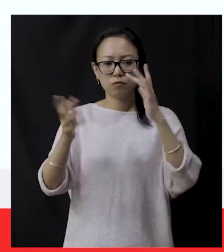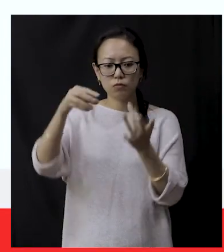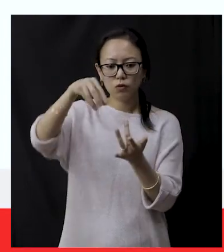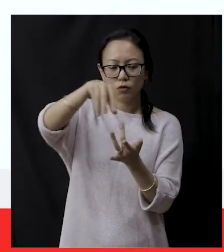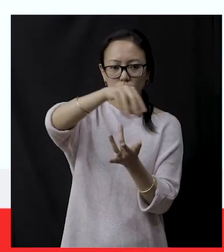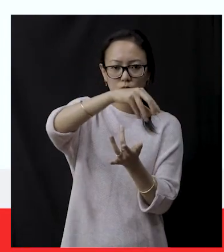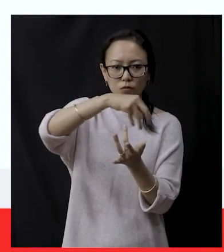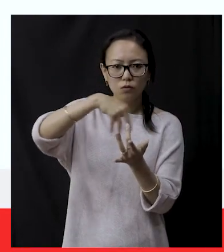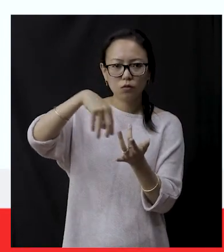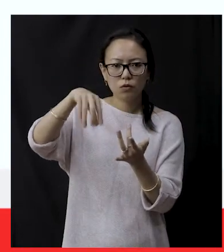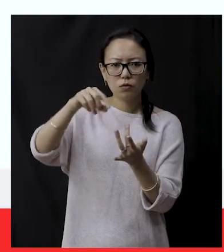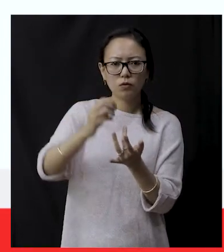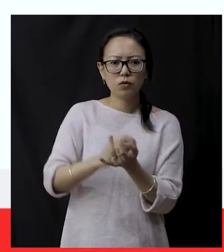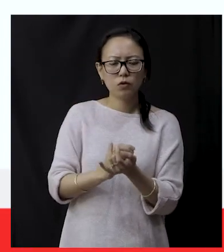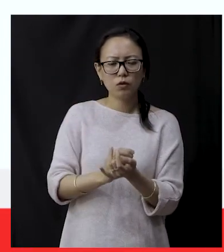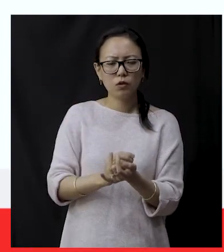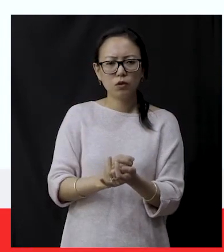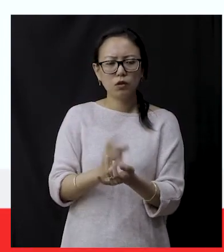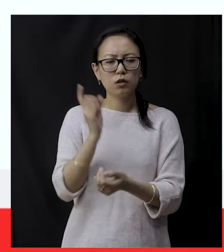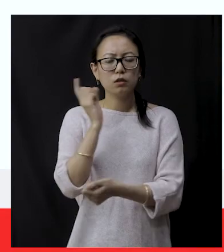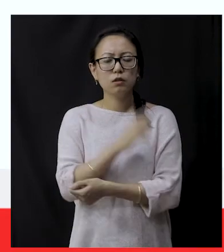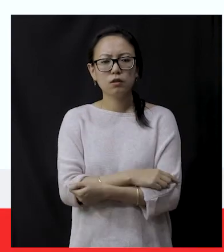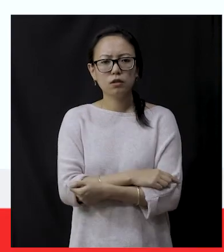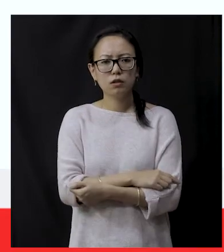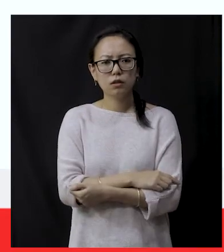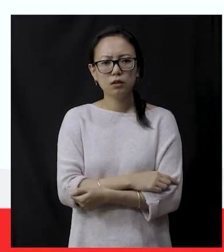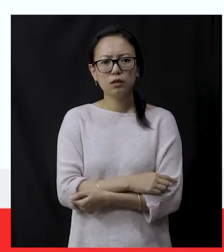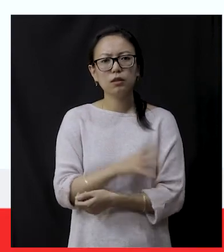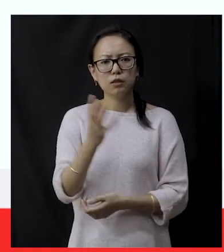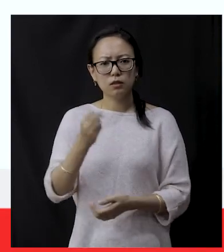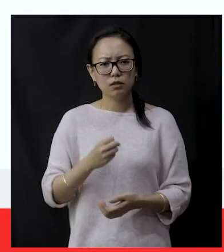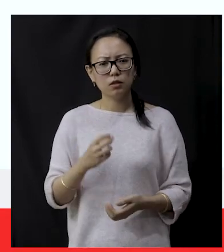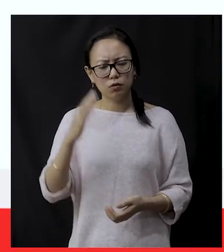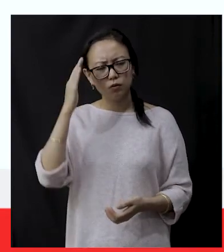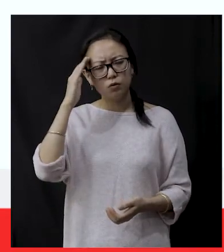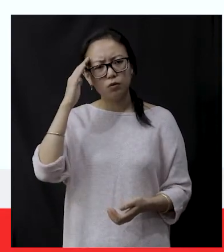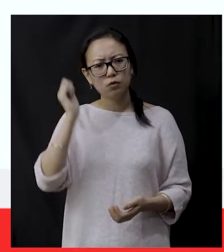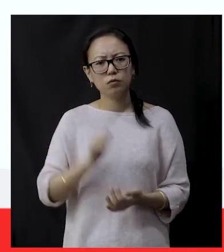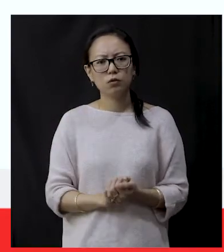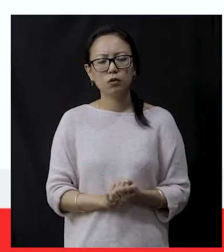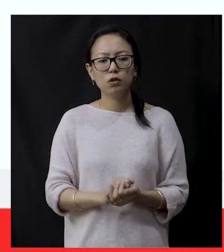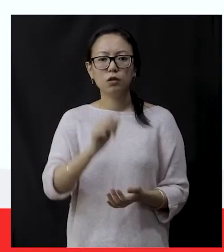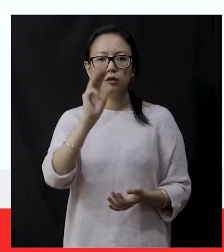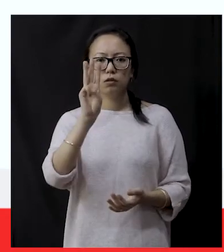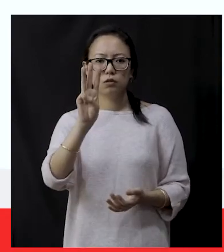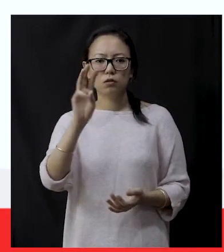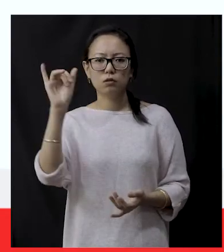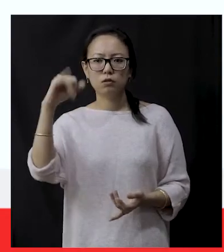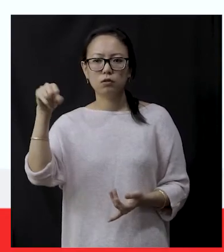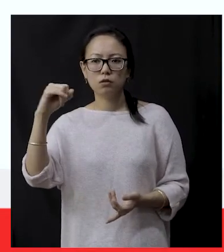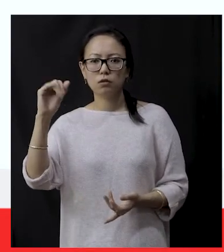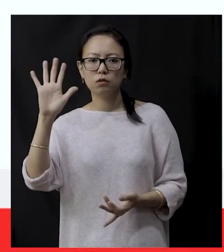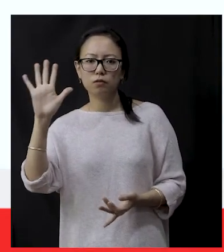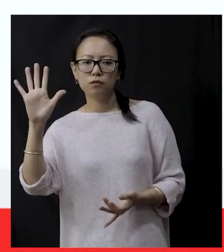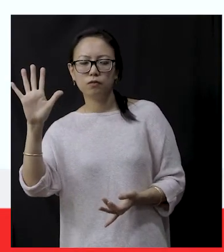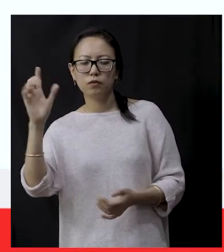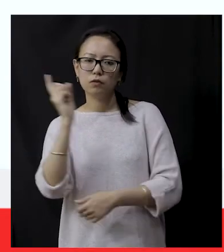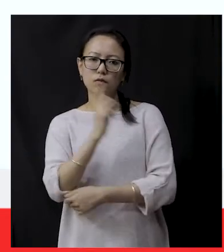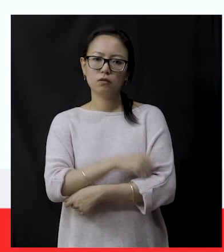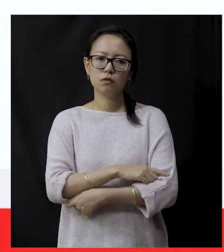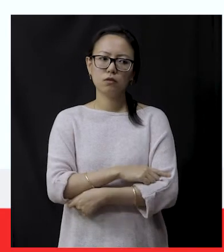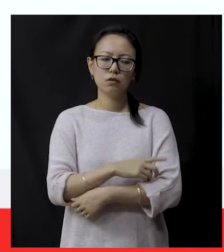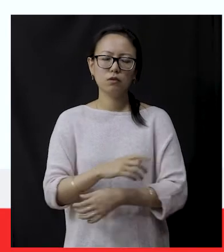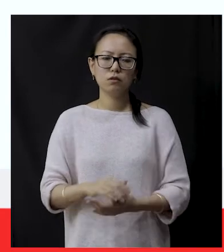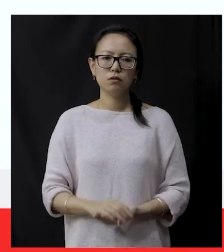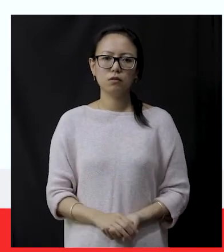One complete revolution. It takes 365 days. And because of this,